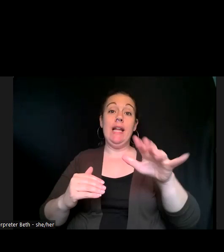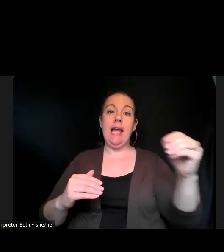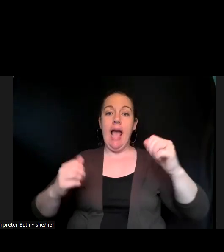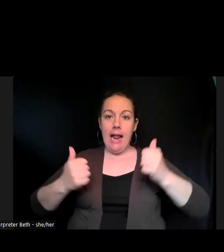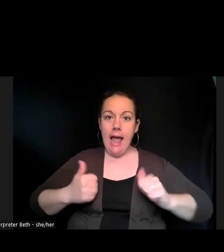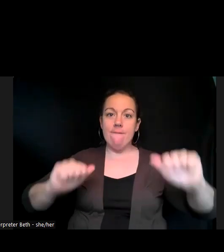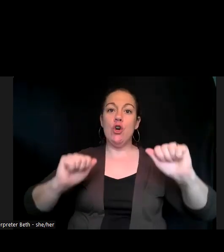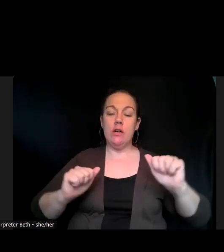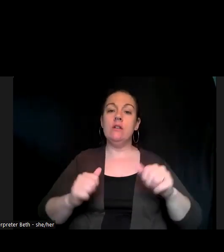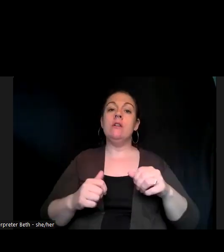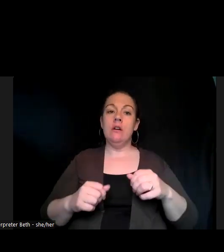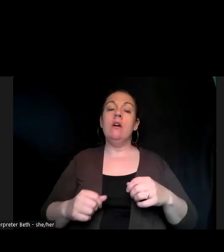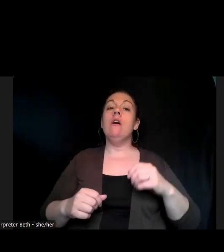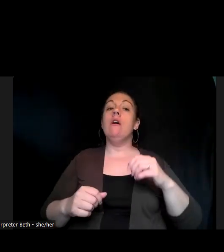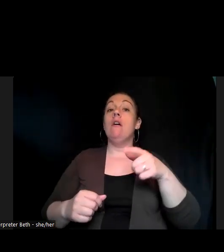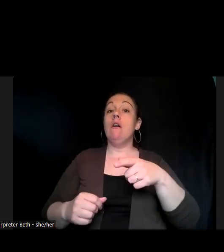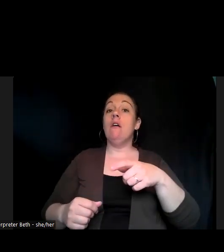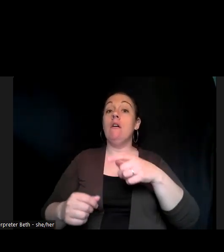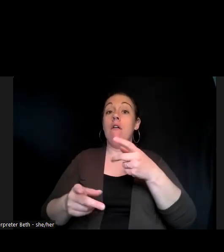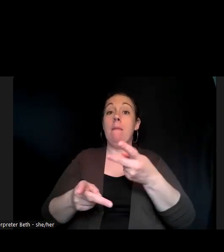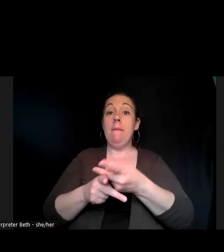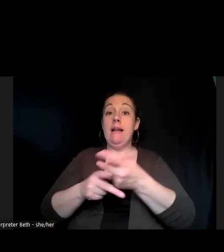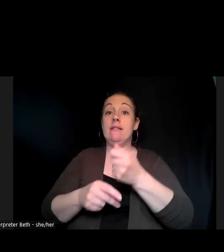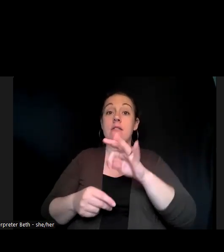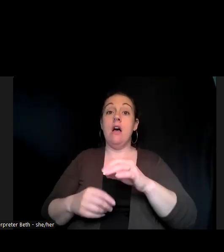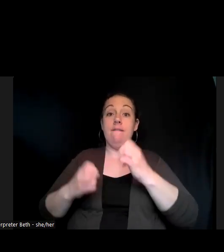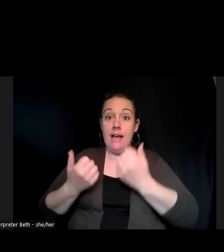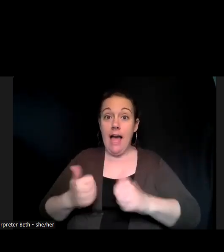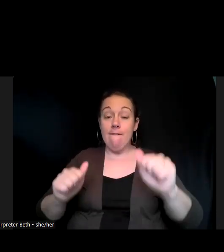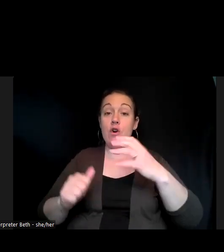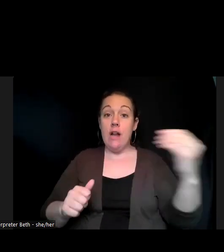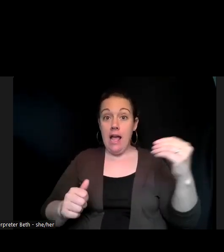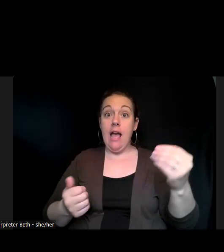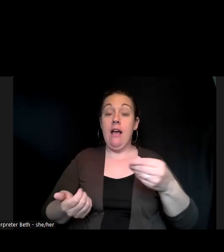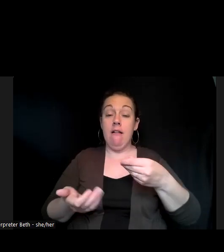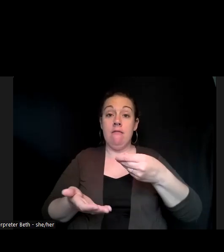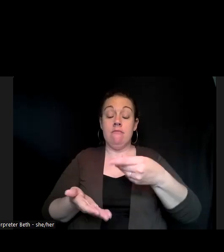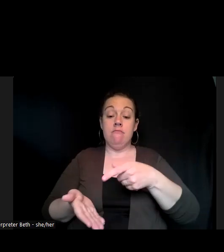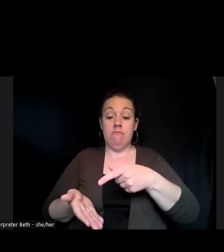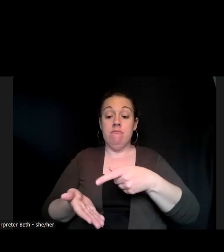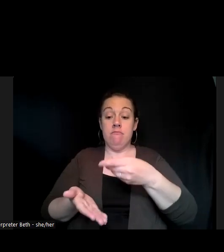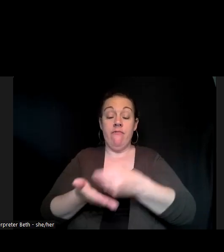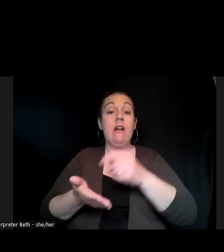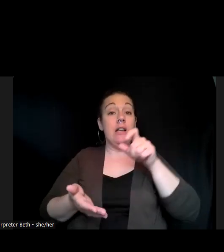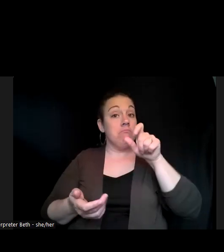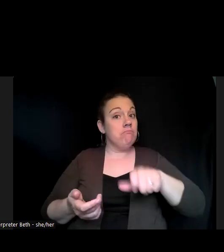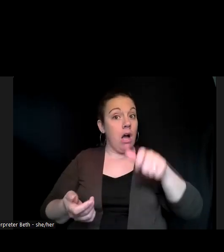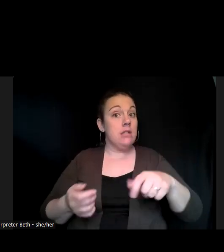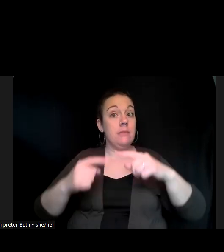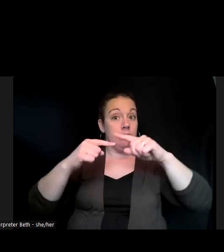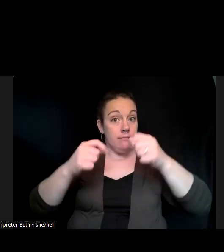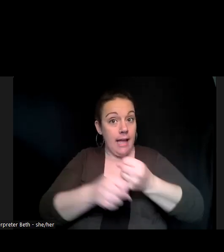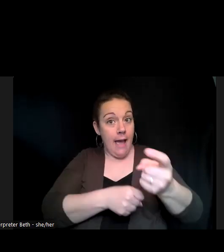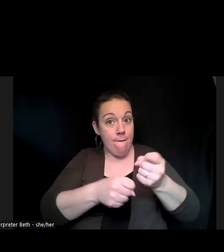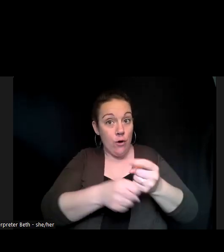requires that the percentage of funding that the state expends on education must be maintained year over year throughout the American